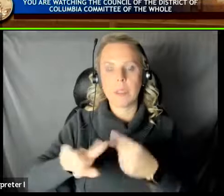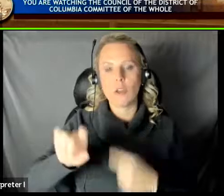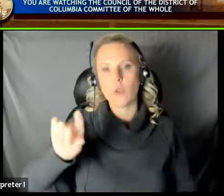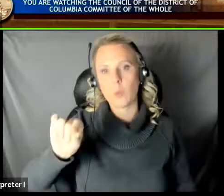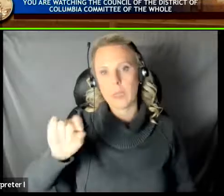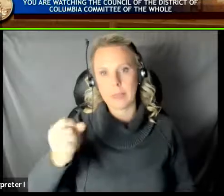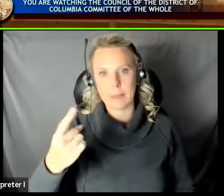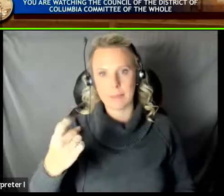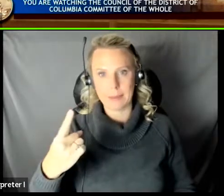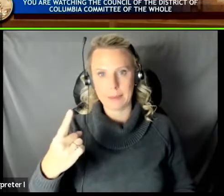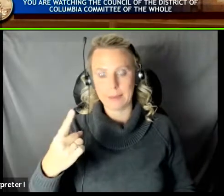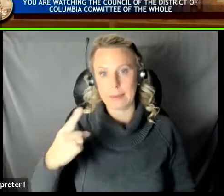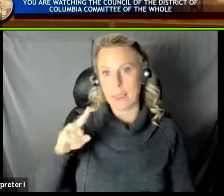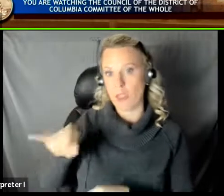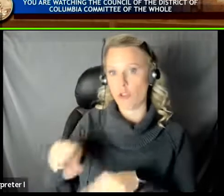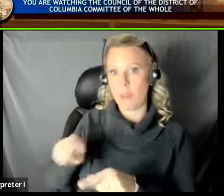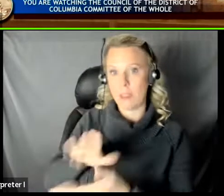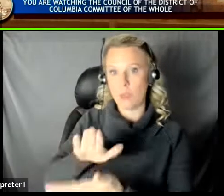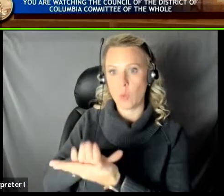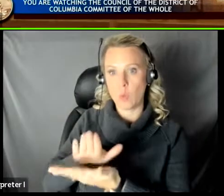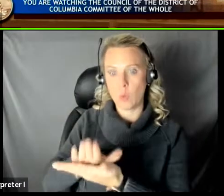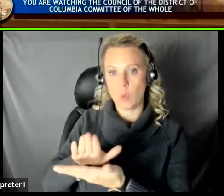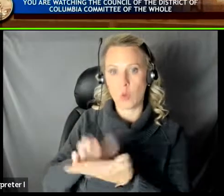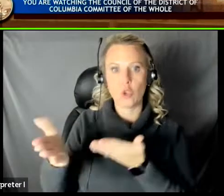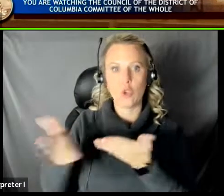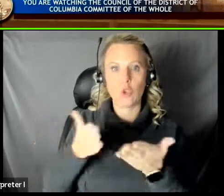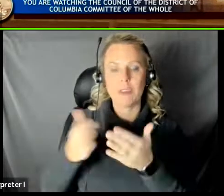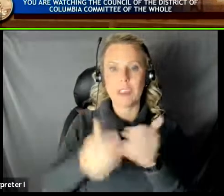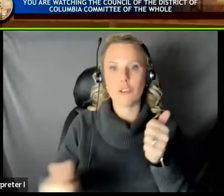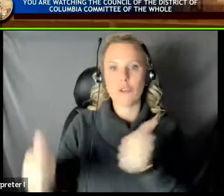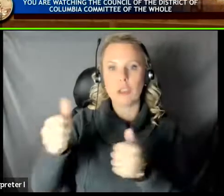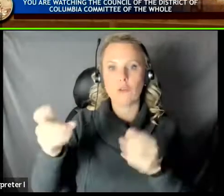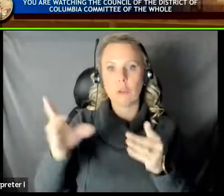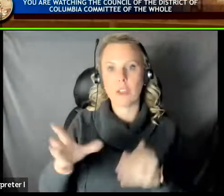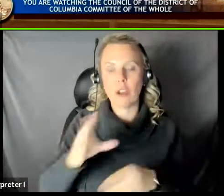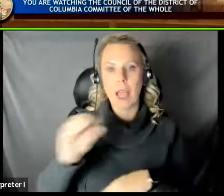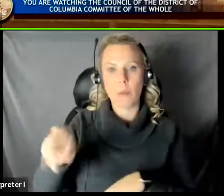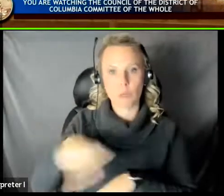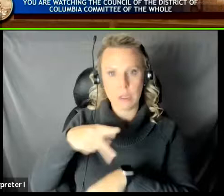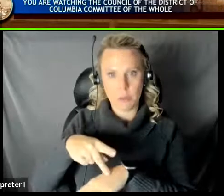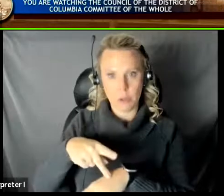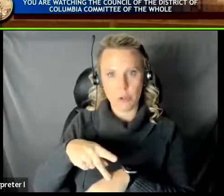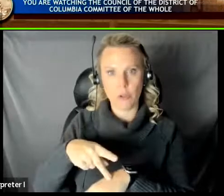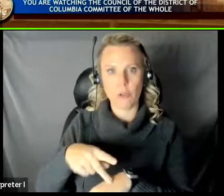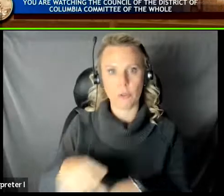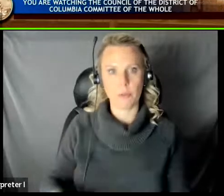at Maya Angelou, he served as executive director and principal.